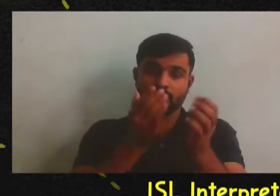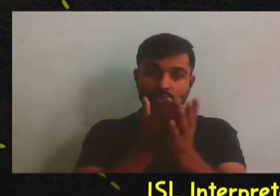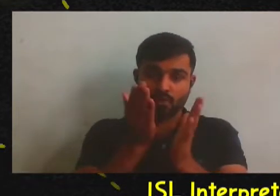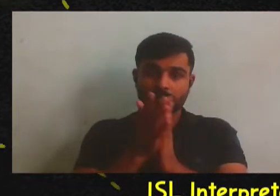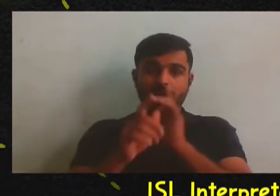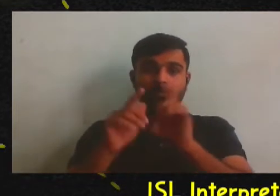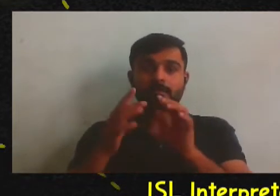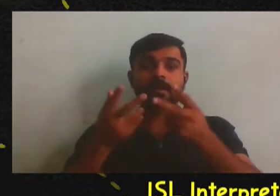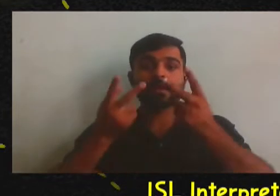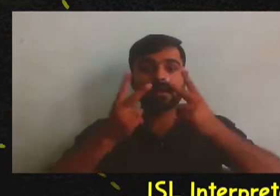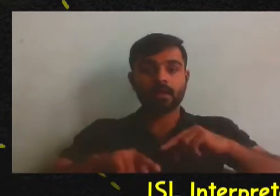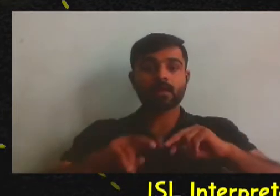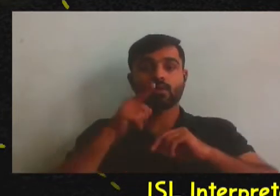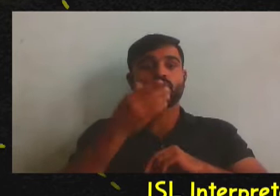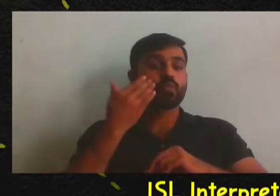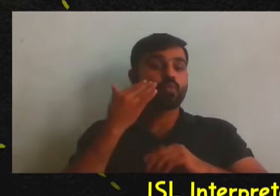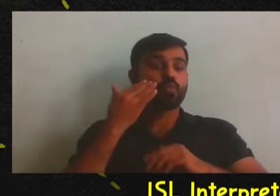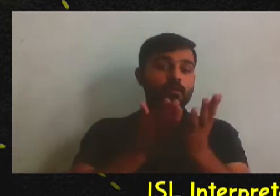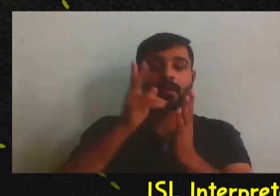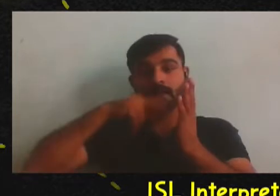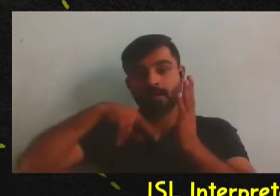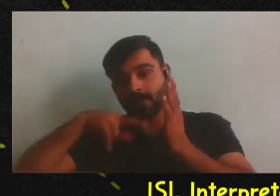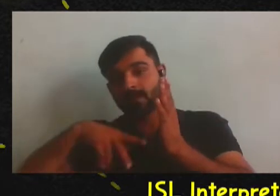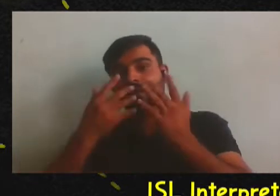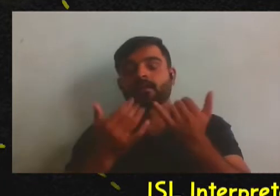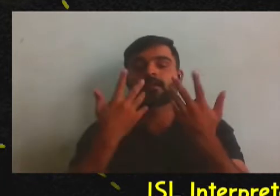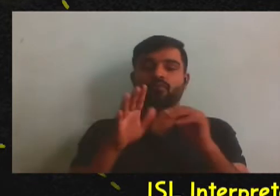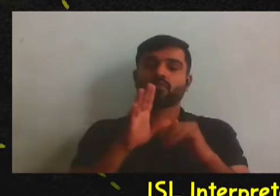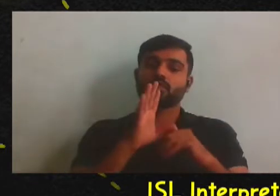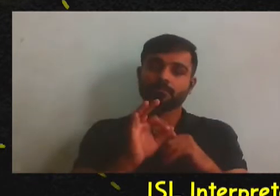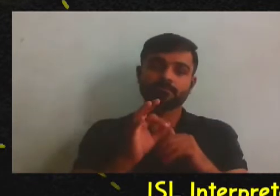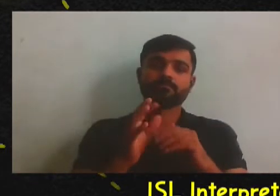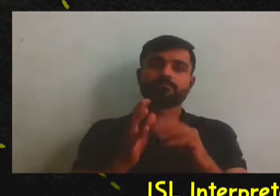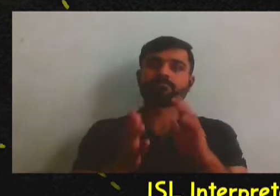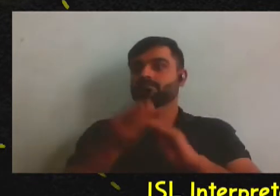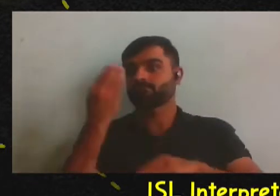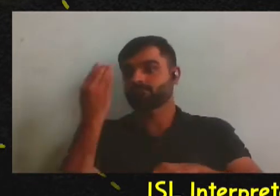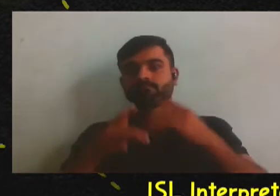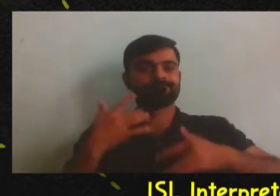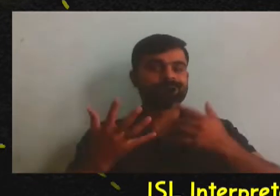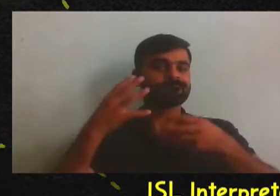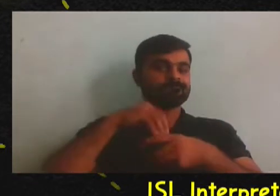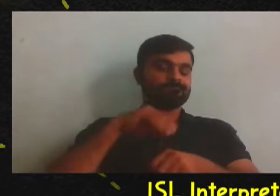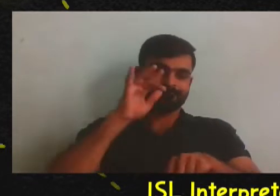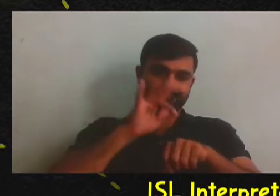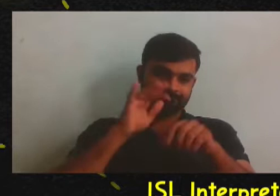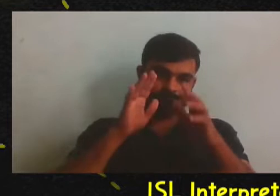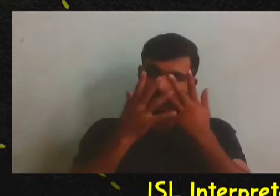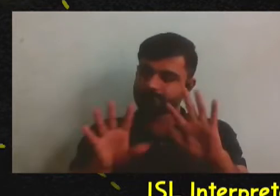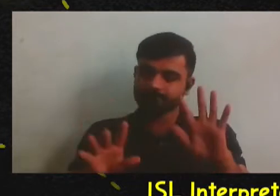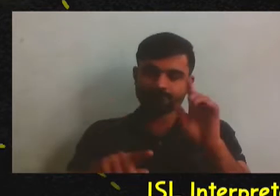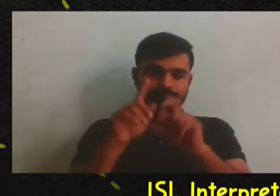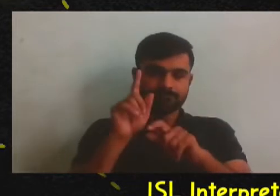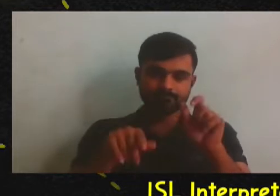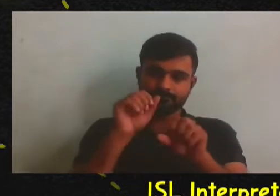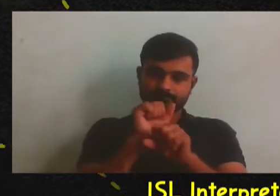can't interpret it. The way you're reading it right now, it truly paints a much more interesting landscape than any of us have ever been